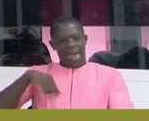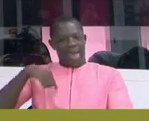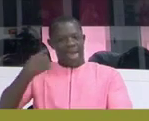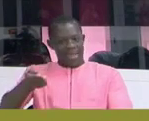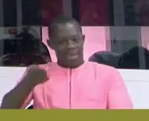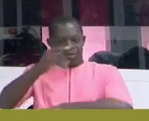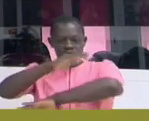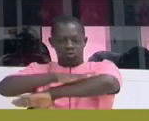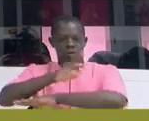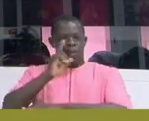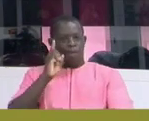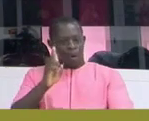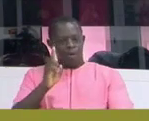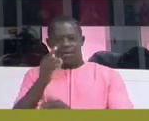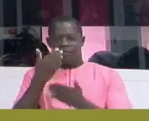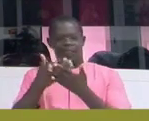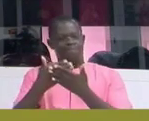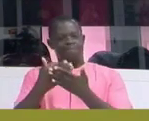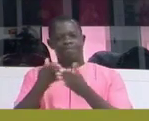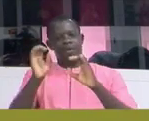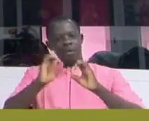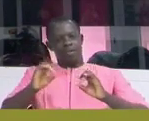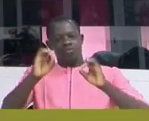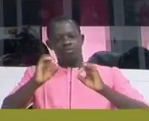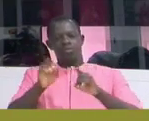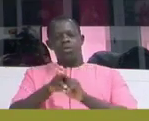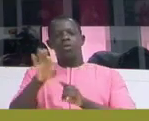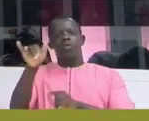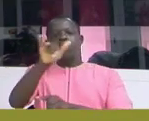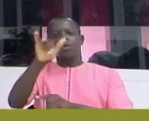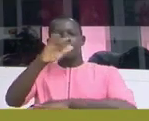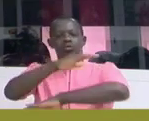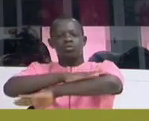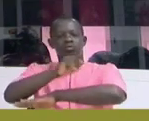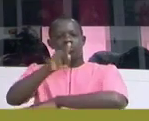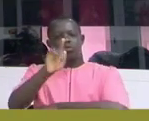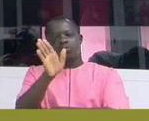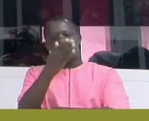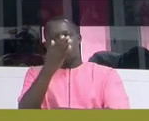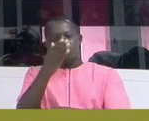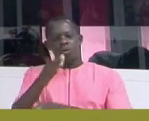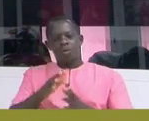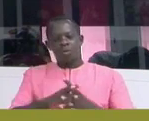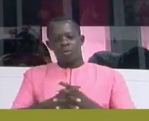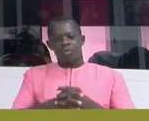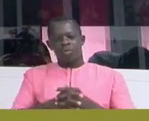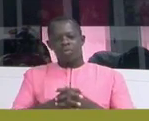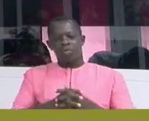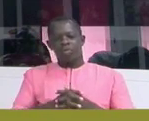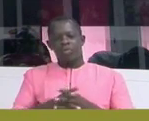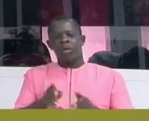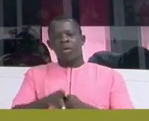Yes, I went to school but I did not complete. Which school did you go to?